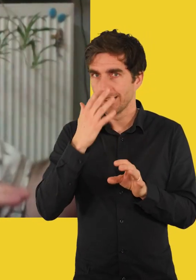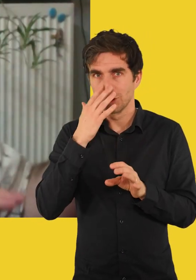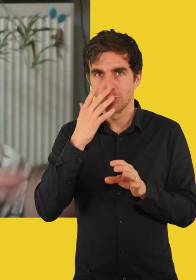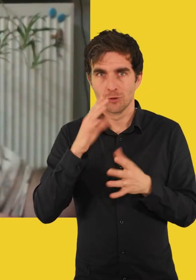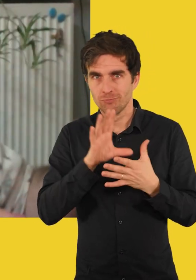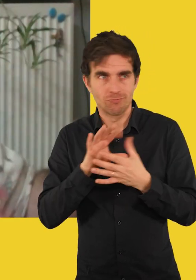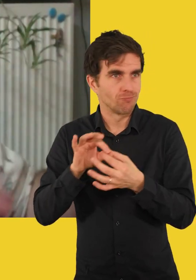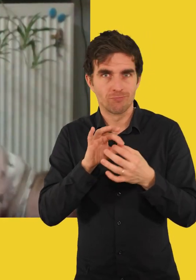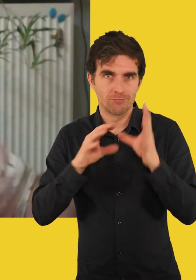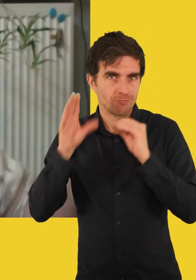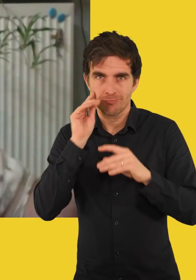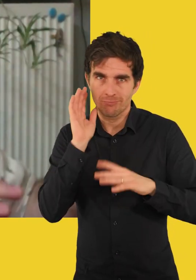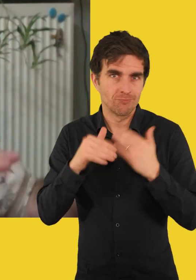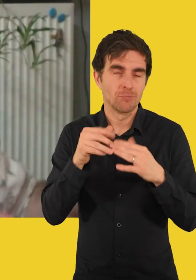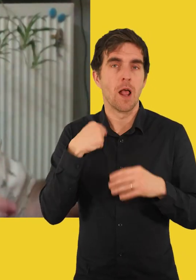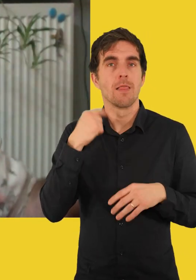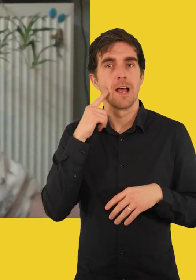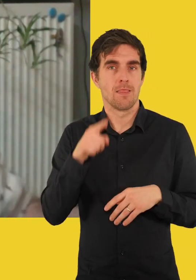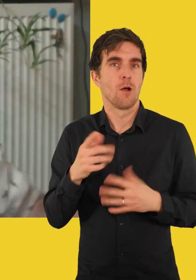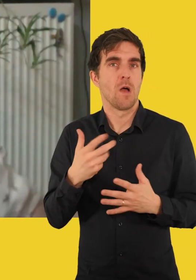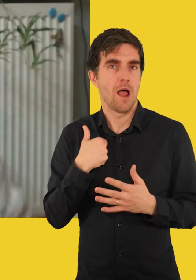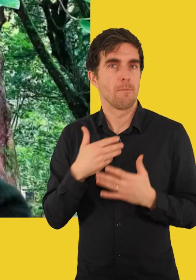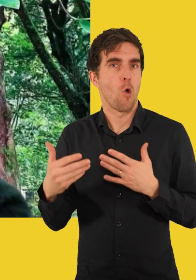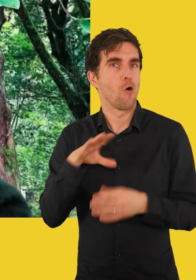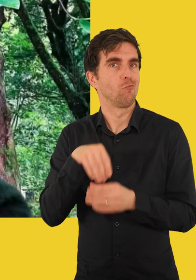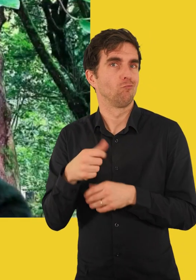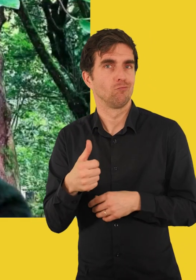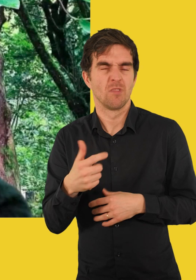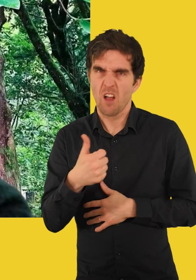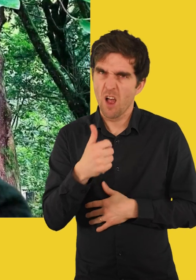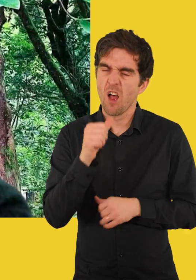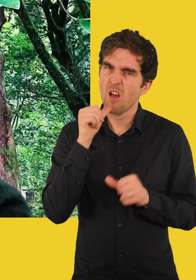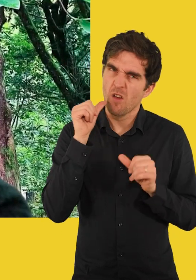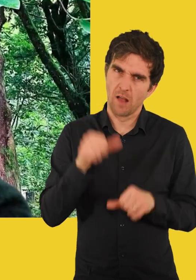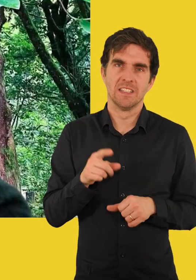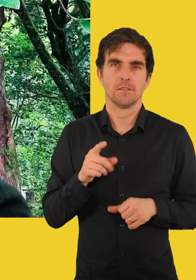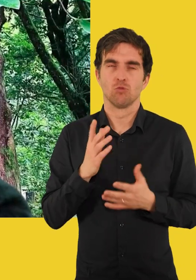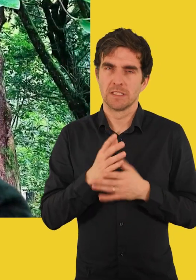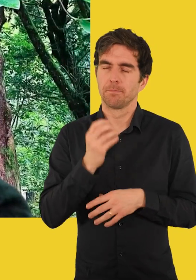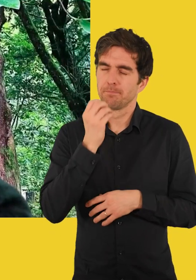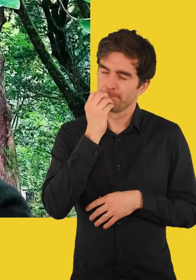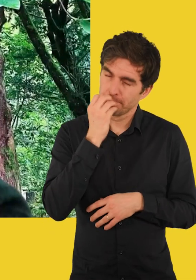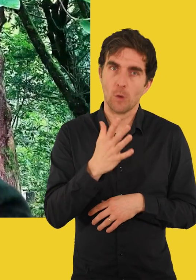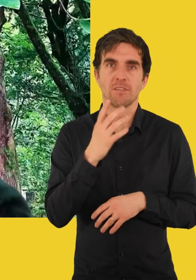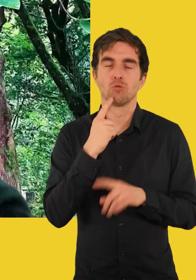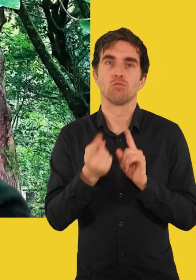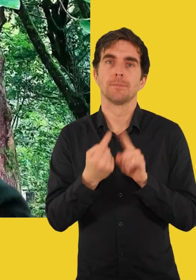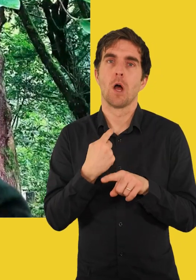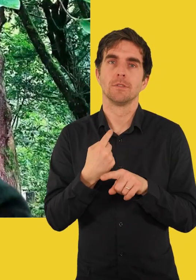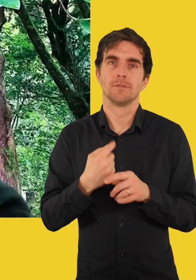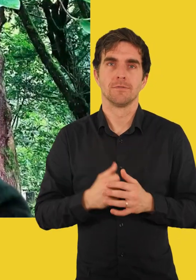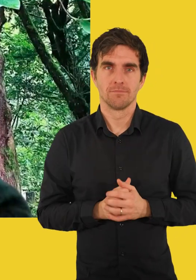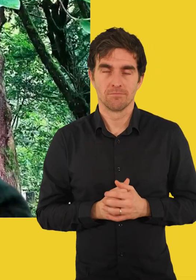younger age, I think, is where I'm at with it. I love that. I now. think that's a really, really